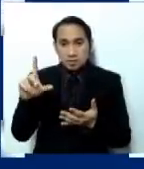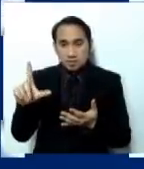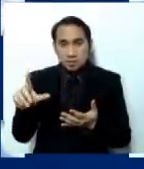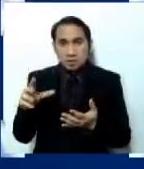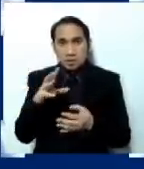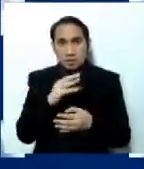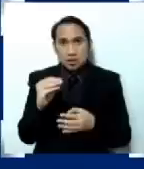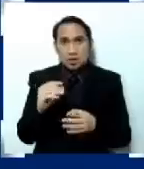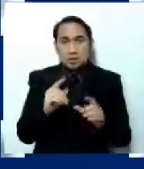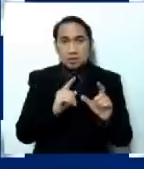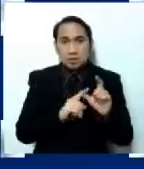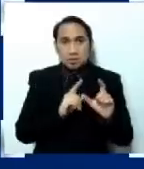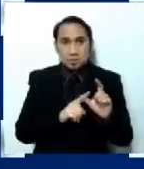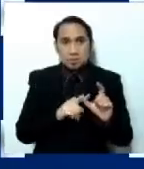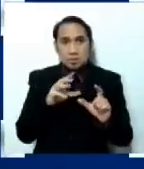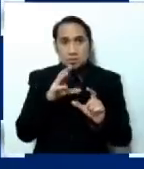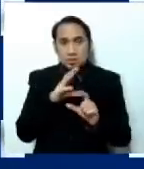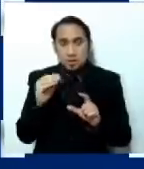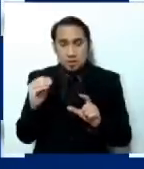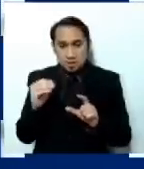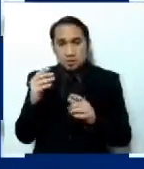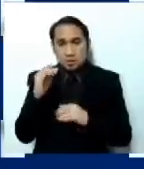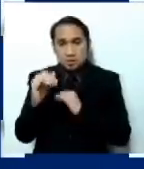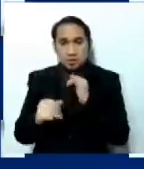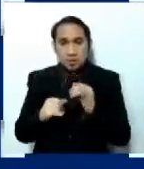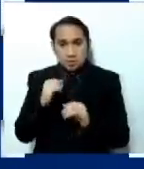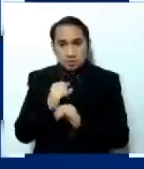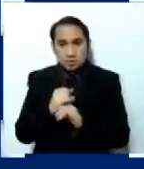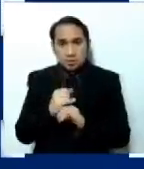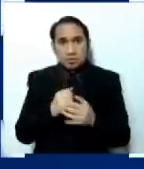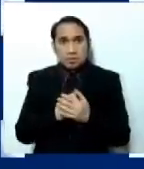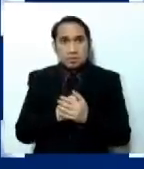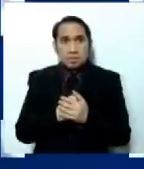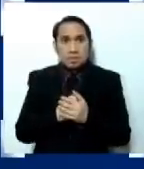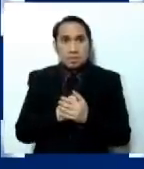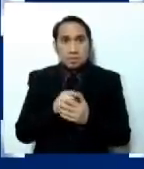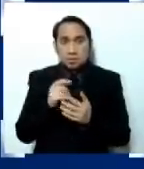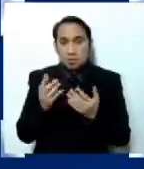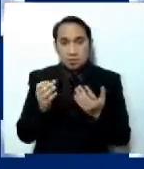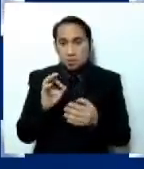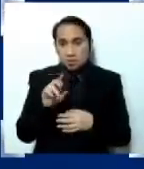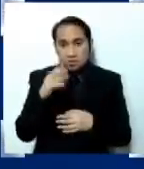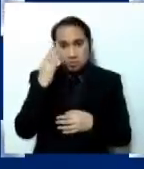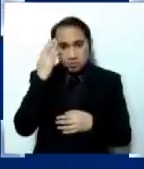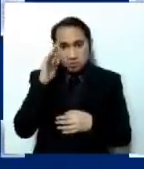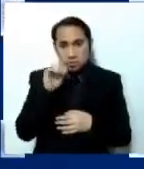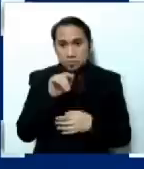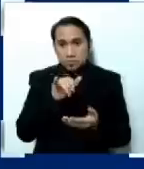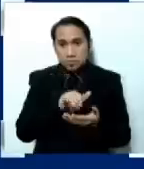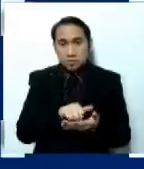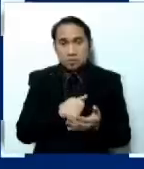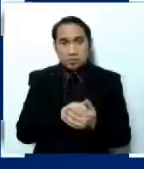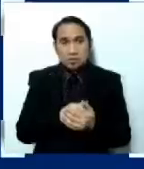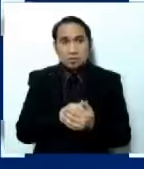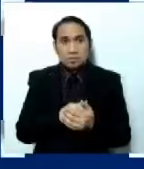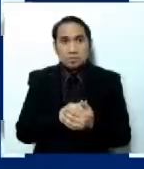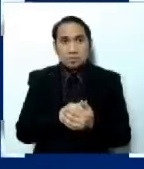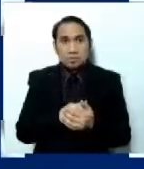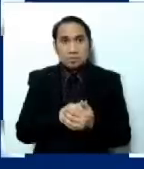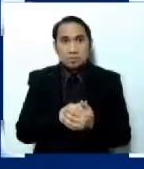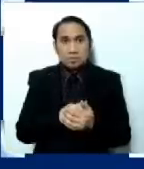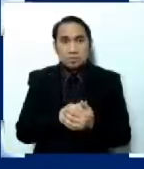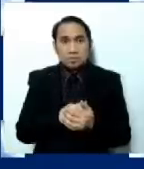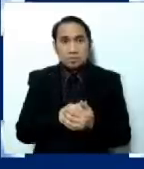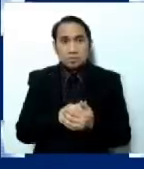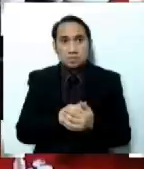Manifesto and the Communist International. Or did you not know that? We should never punish an